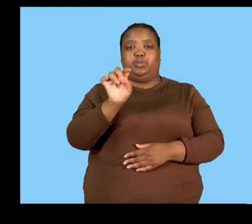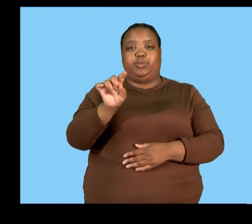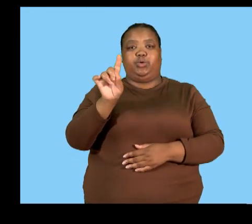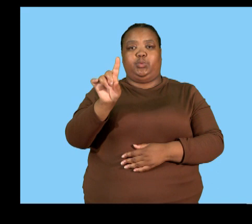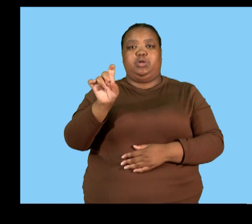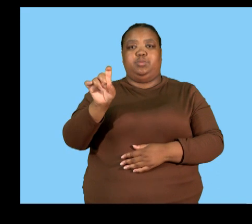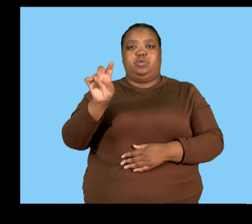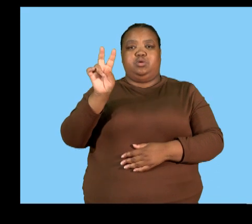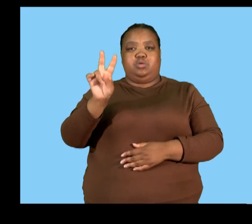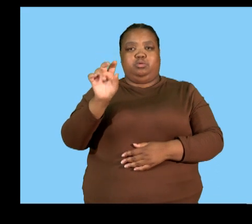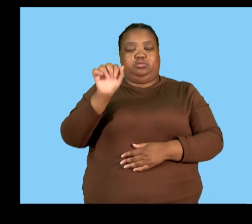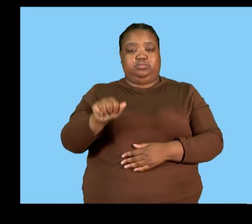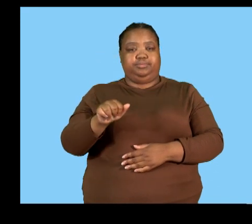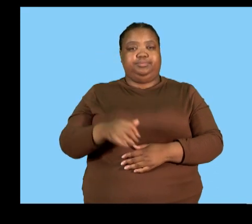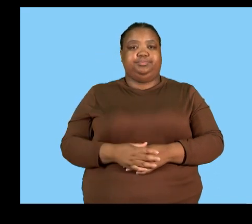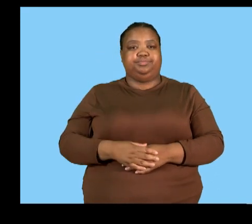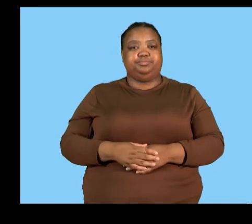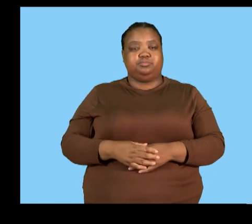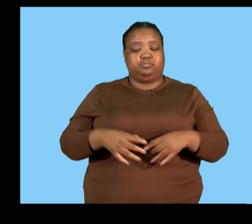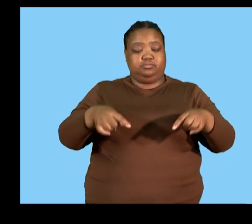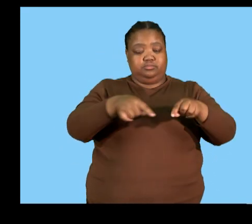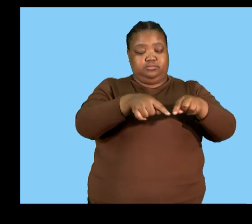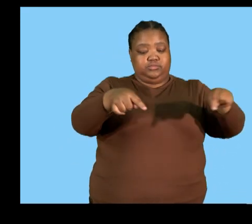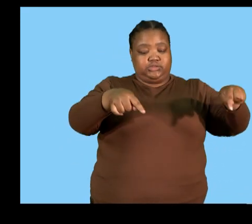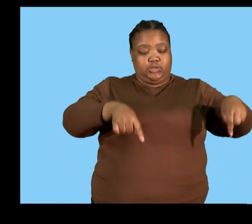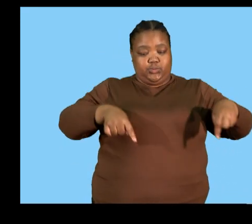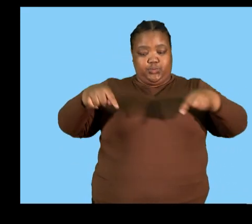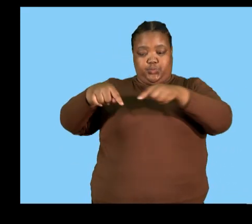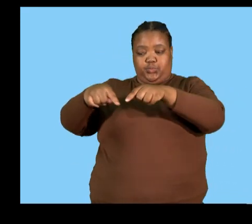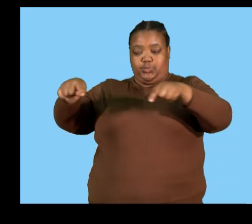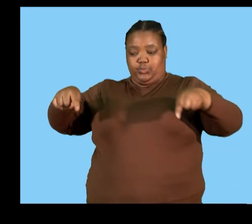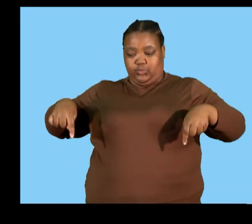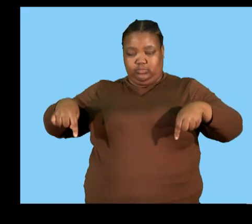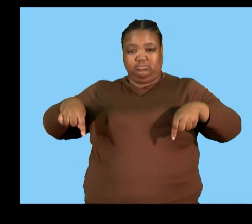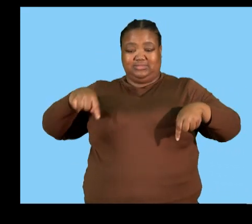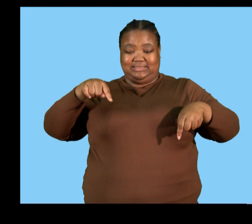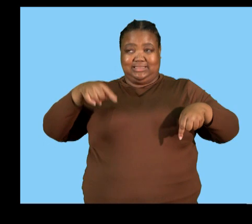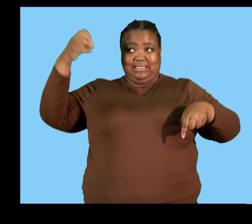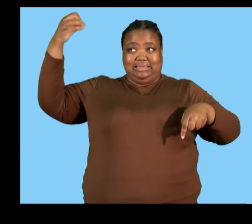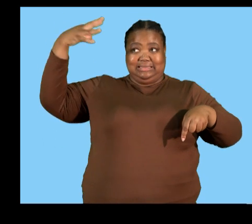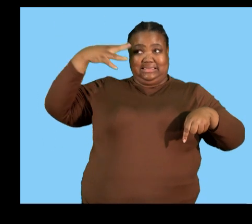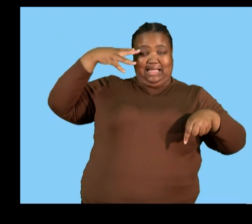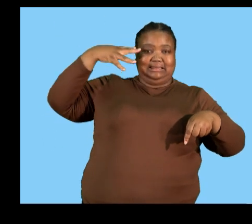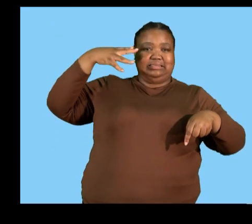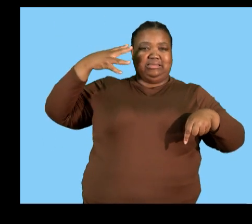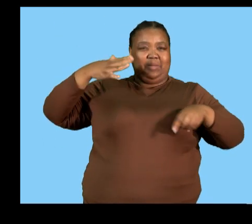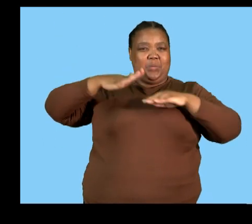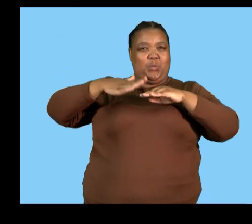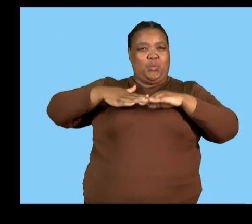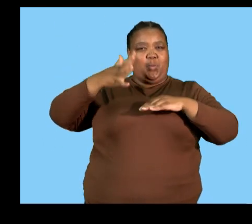2.1.2, identify the rooms that will receive more sunlight. So on this floor plan,